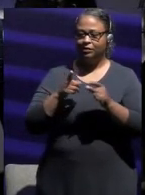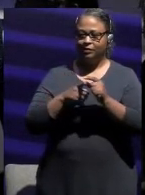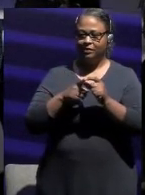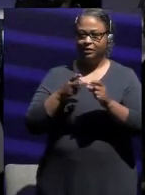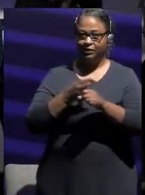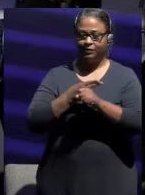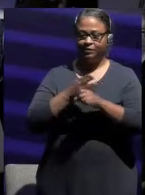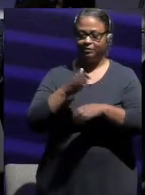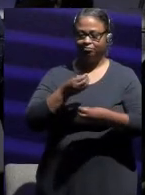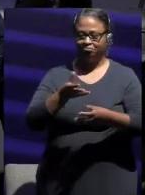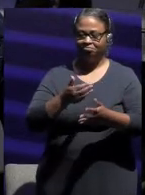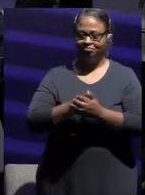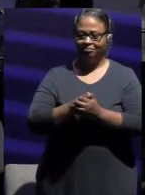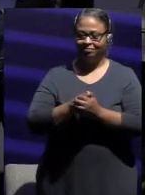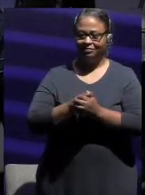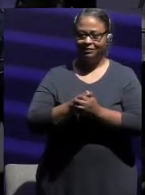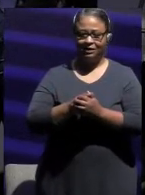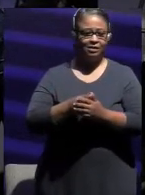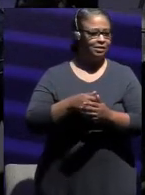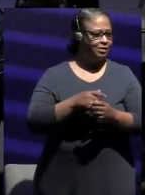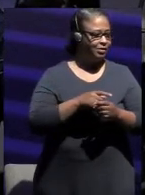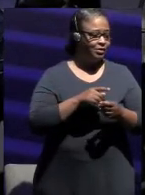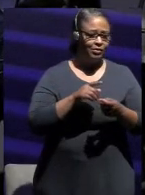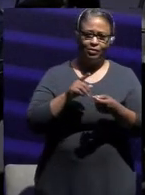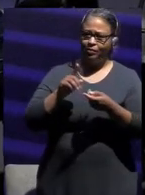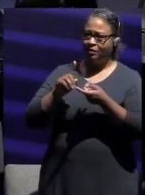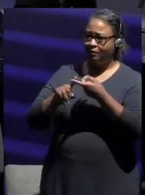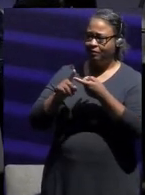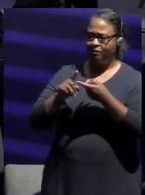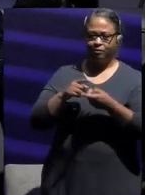said. He said, we're friends.